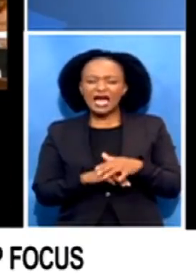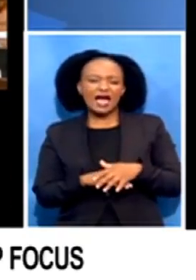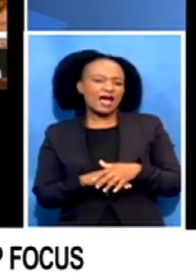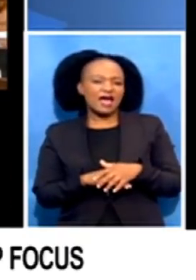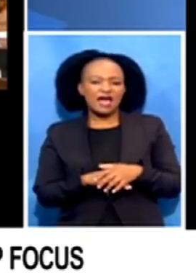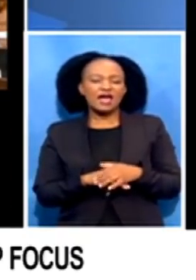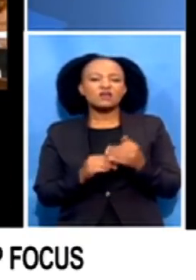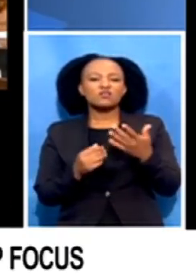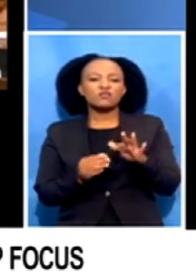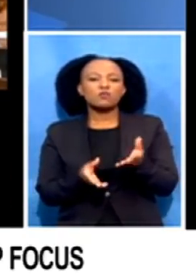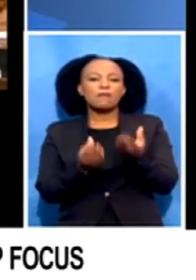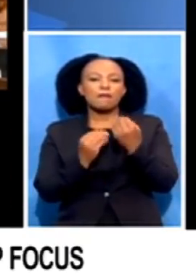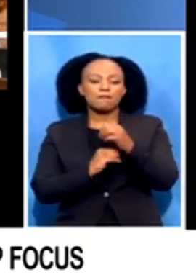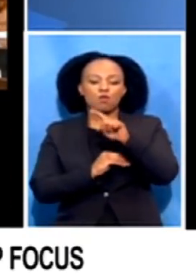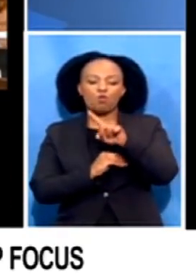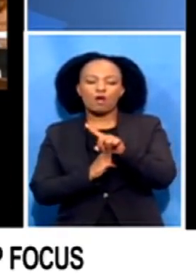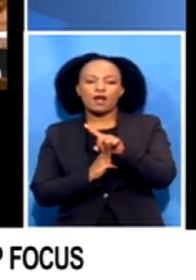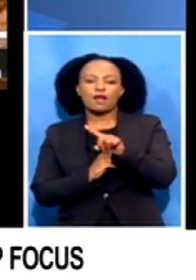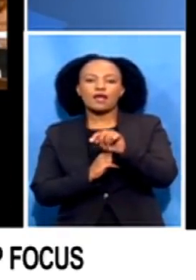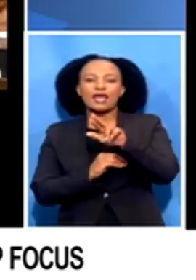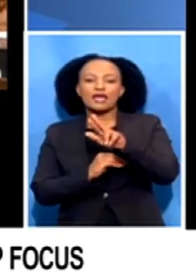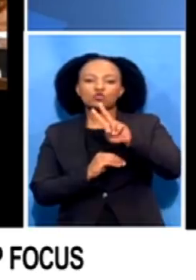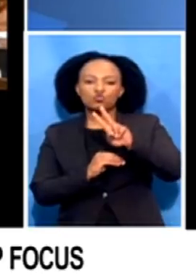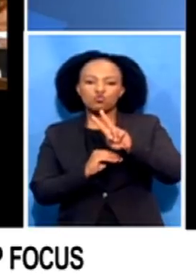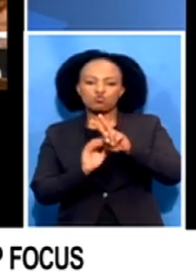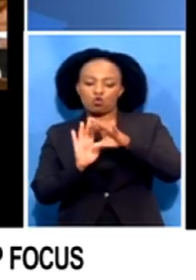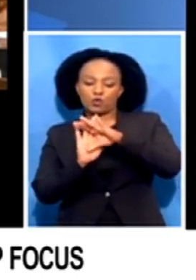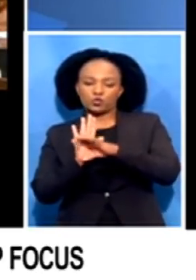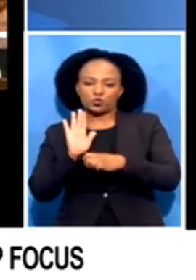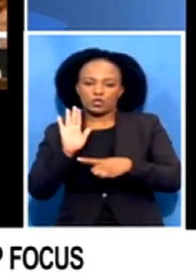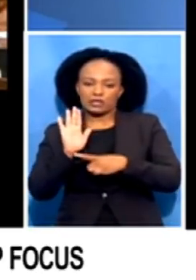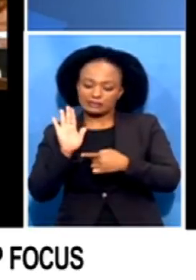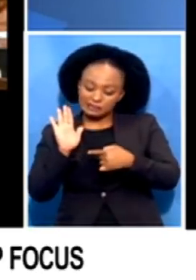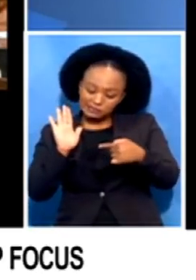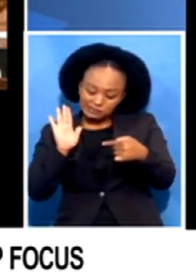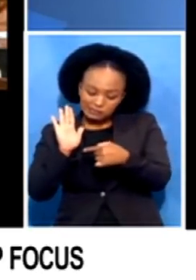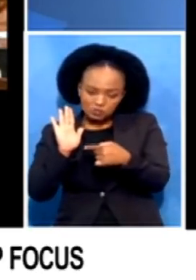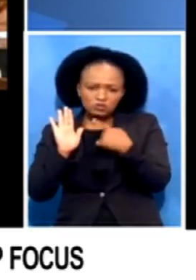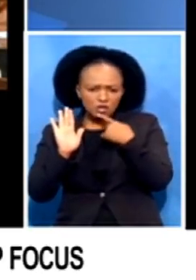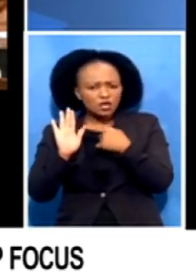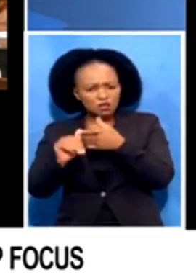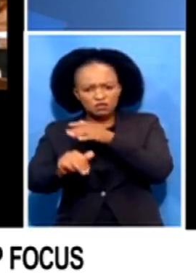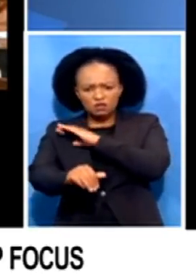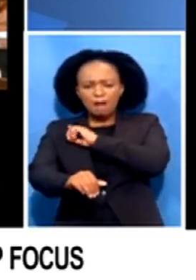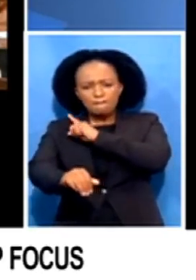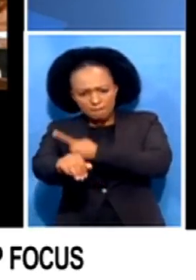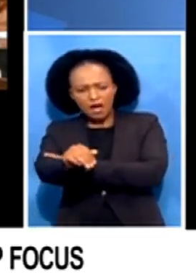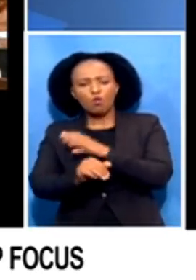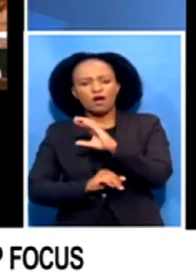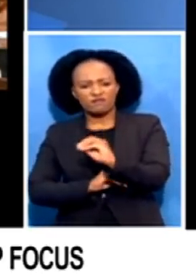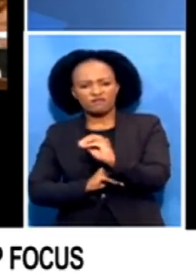which tells us that he has the power to investigate any conduct in state